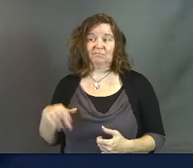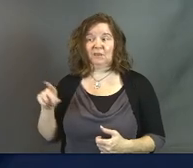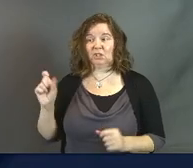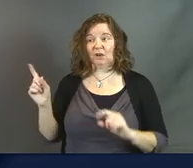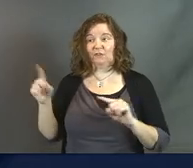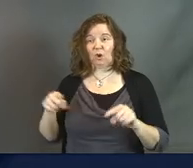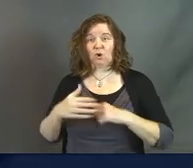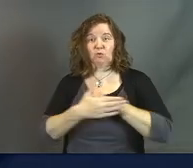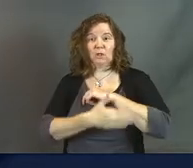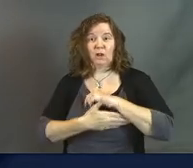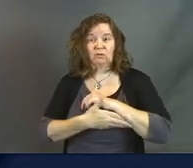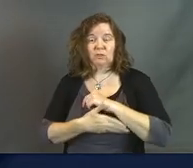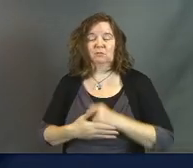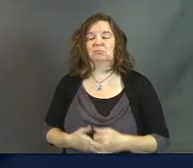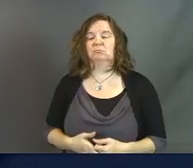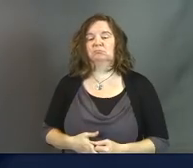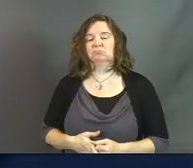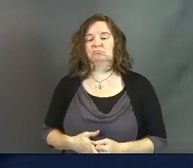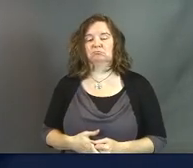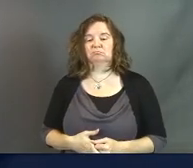He could have gone to her country.